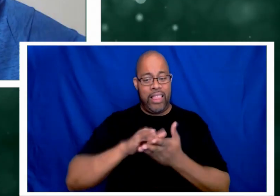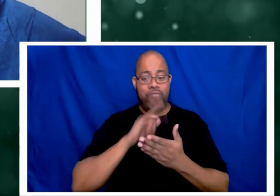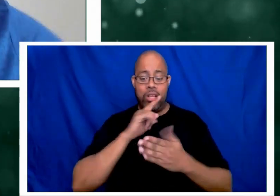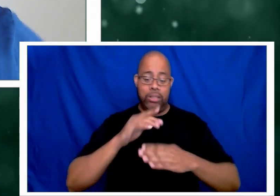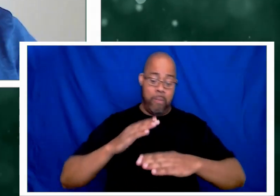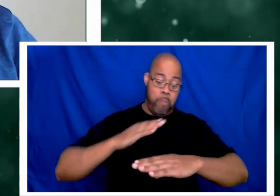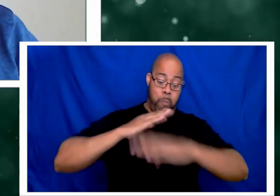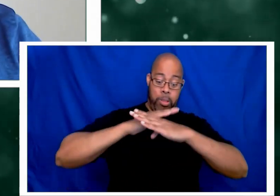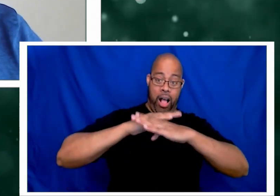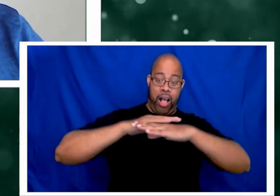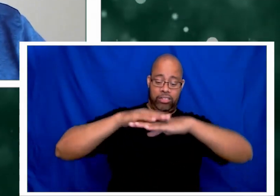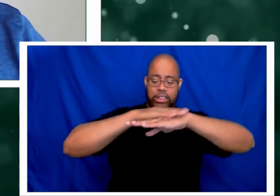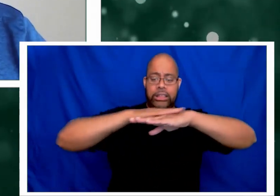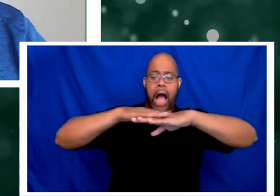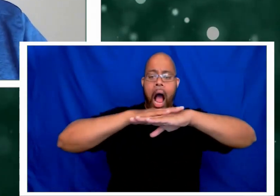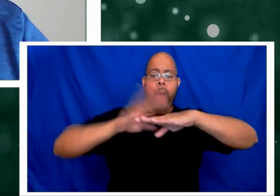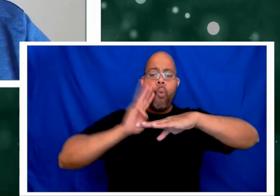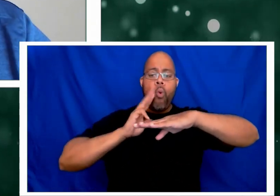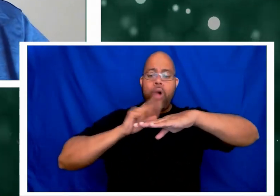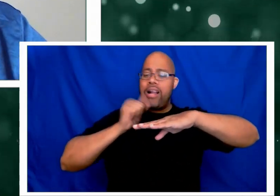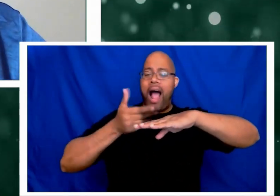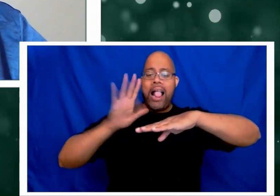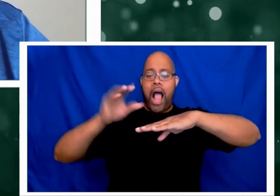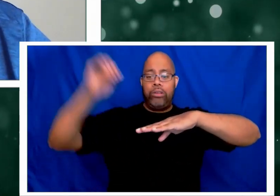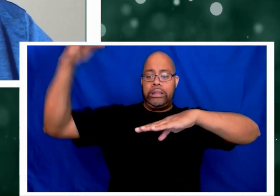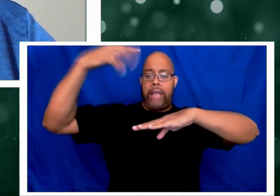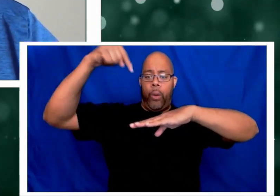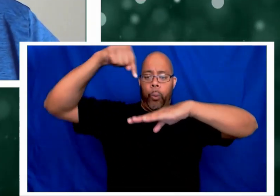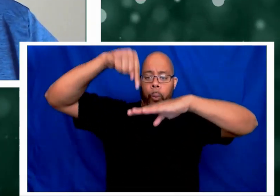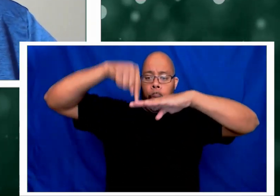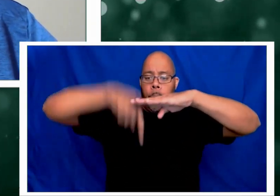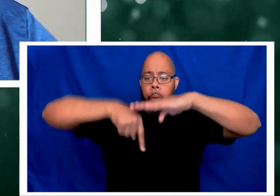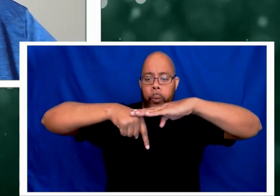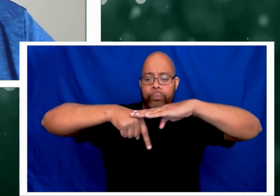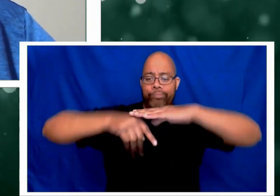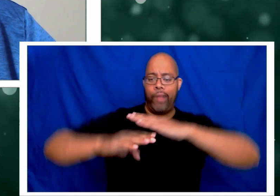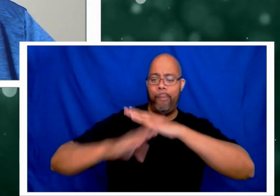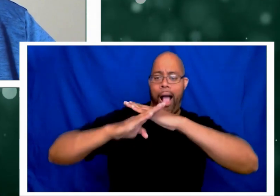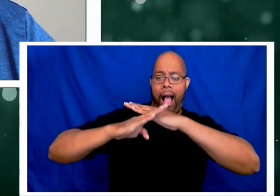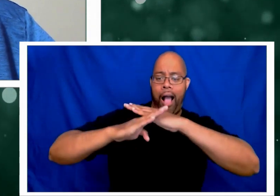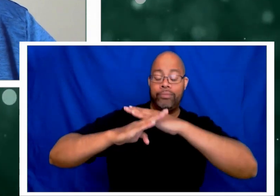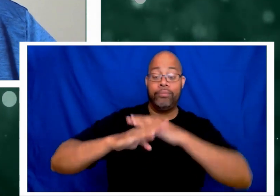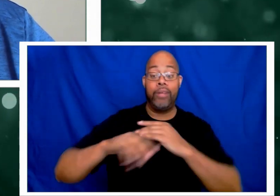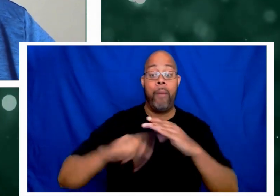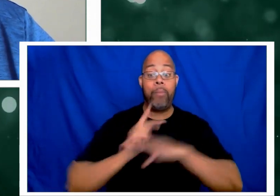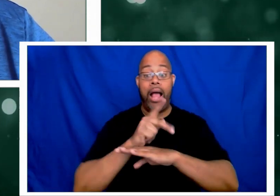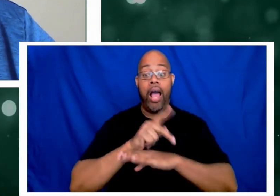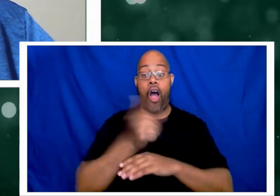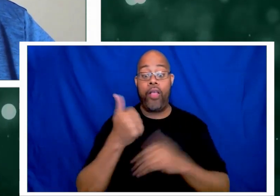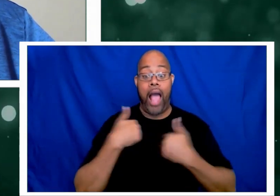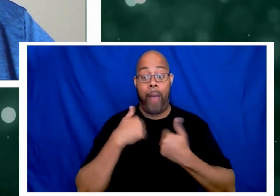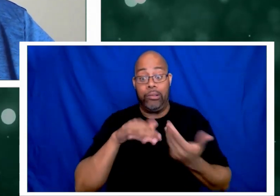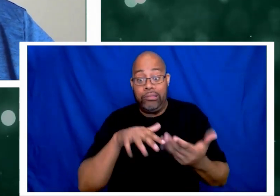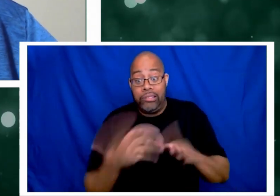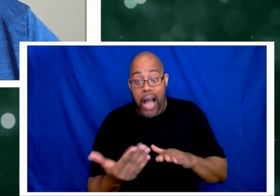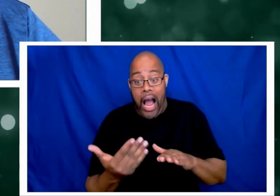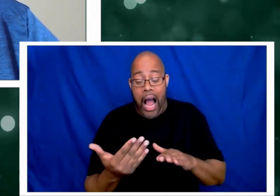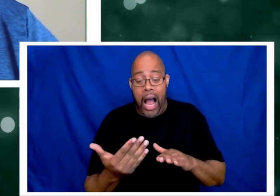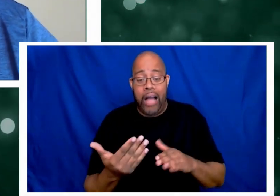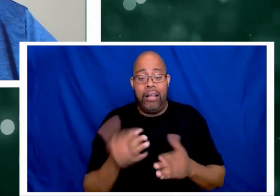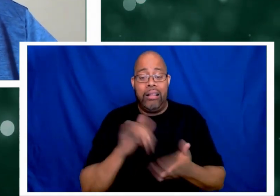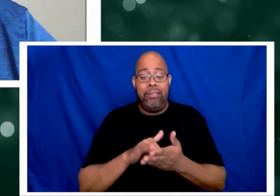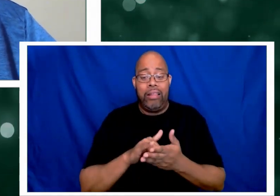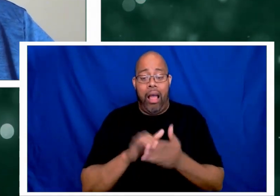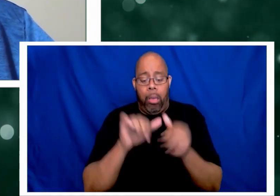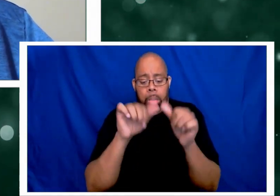layer of the water and not allowing that sunlight to penetrate. So when plants and other organisms die, the rotting uses up oxygen,